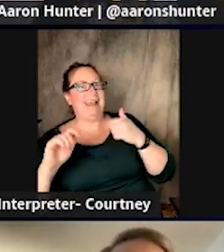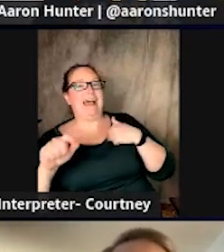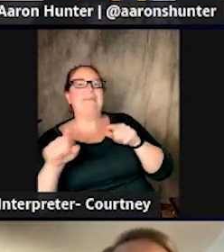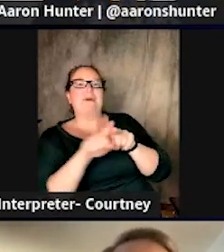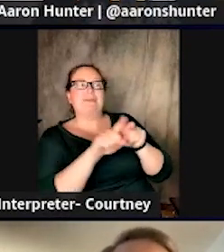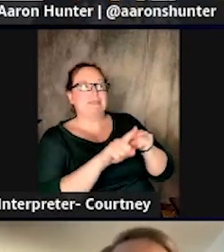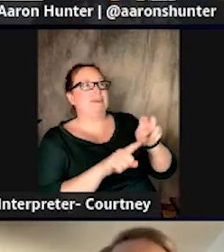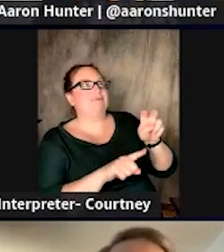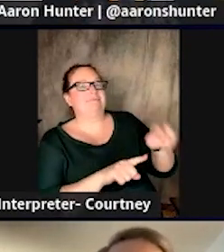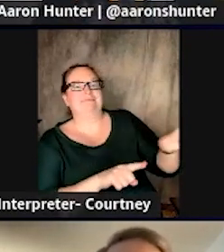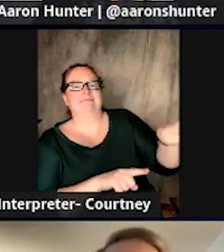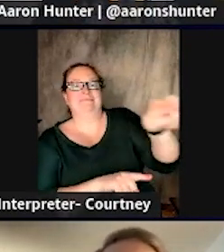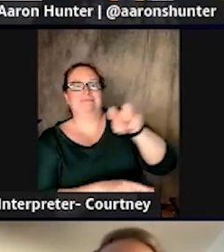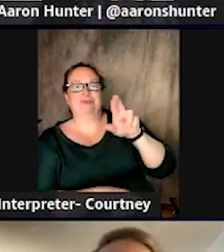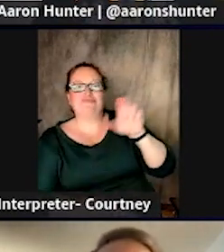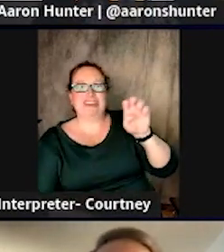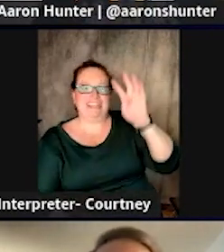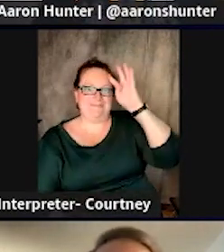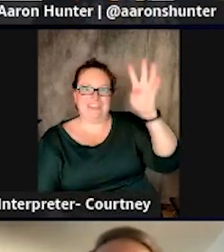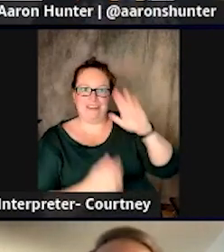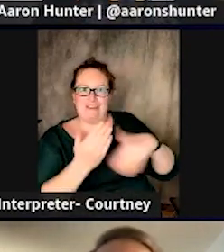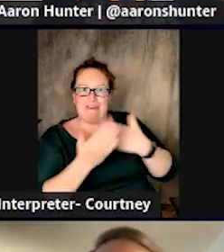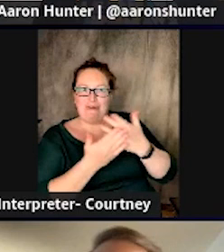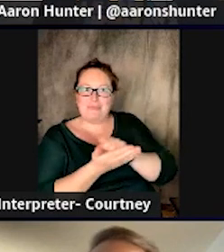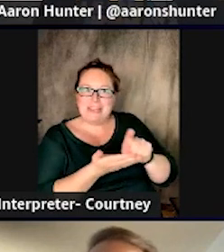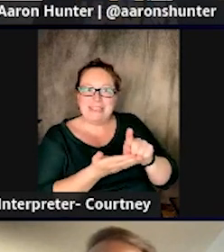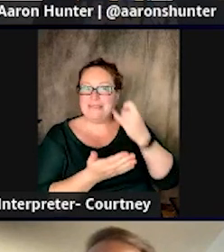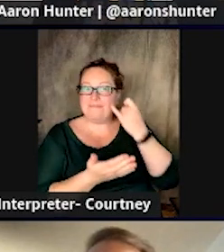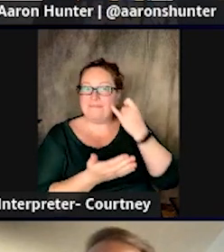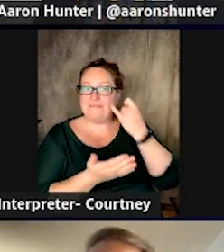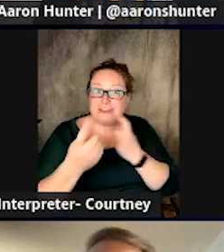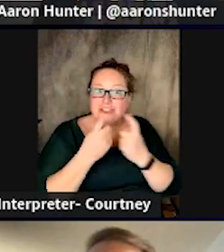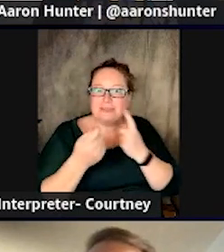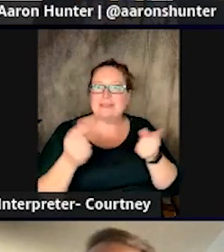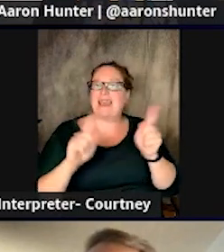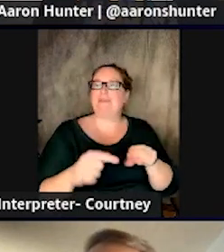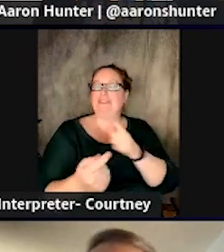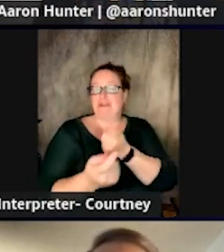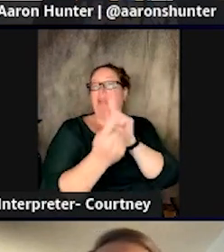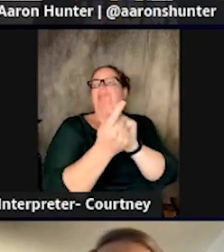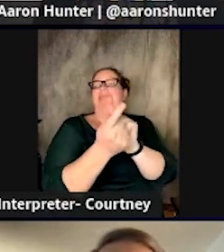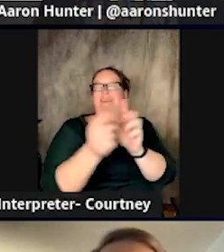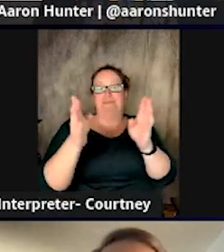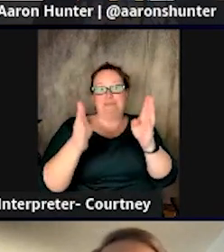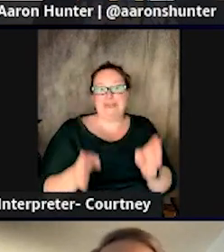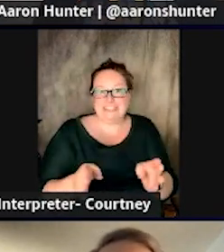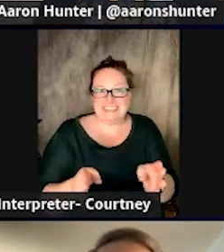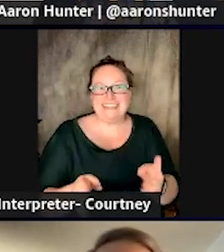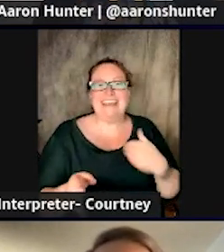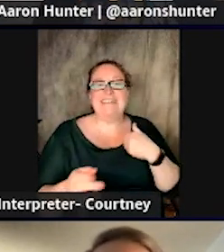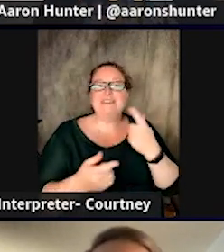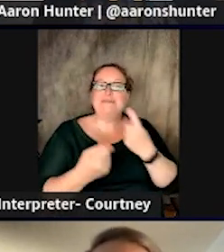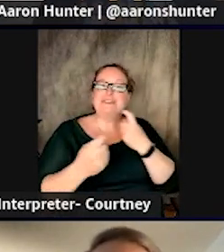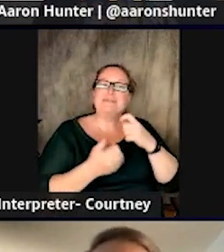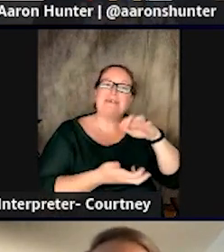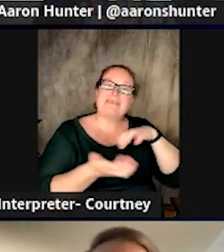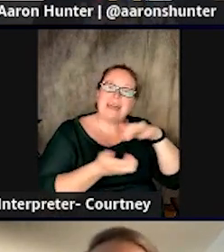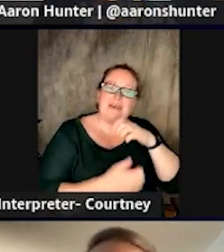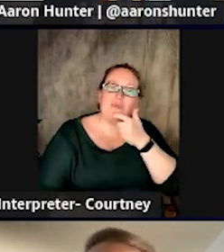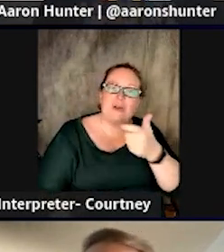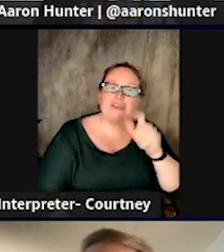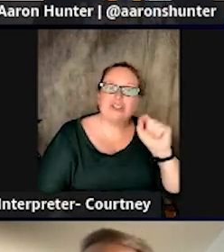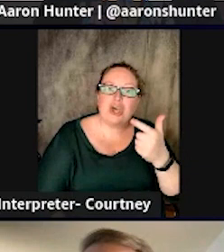week. So if you have questions, I'm happy to meet in person and chat about data protection or CloudWatch logs as a whole. And